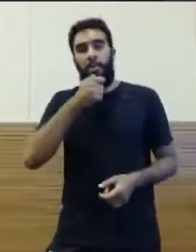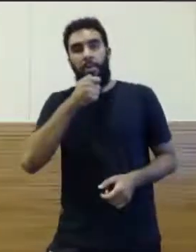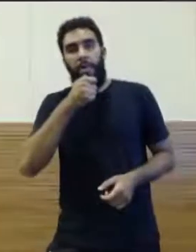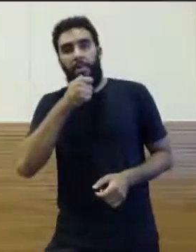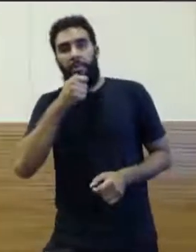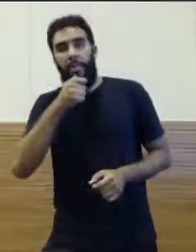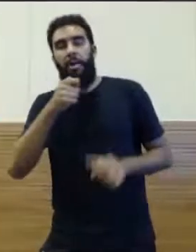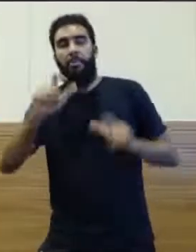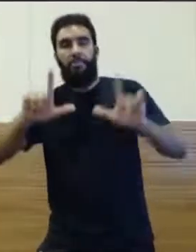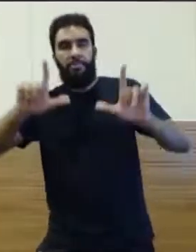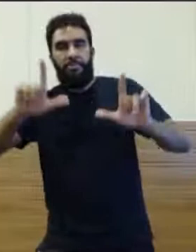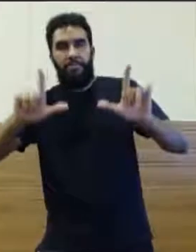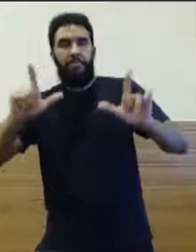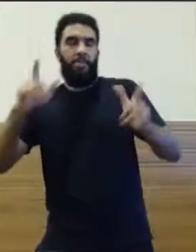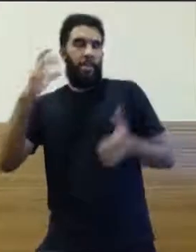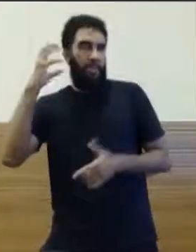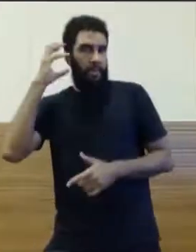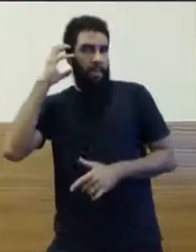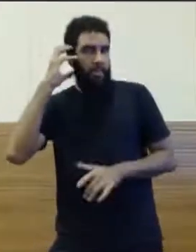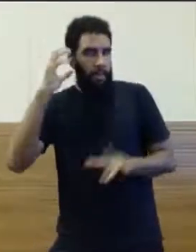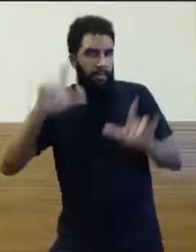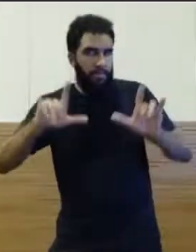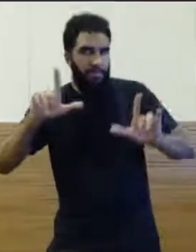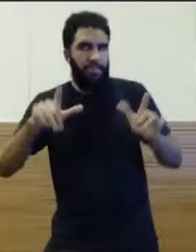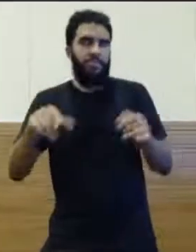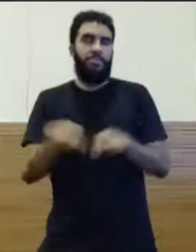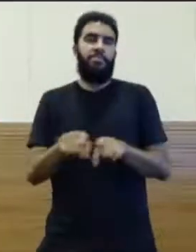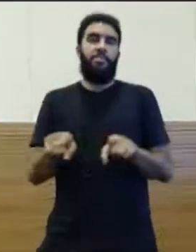and we talk to journalists and